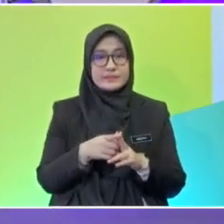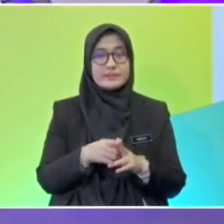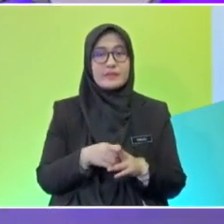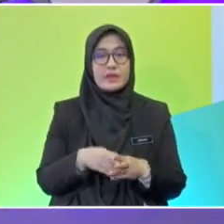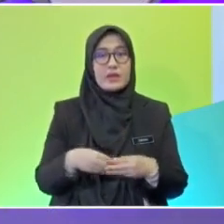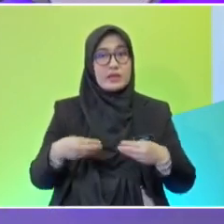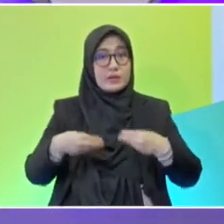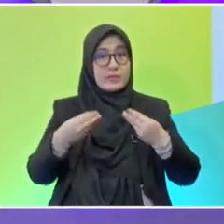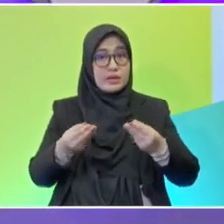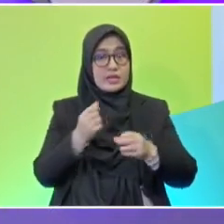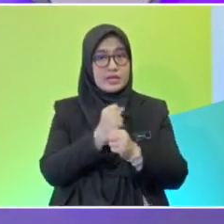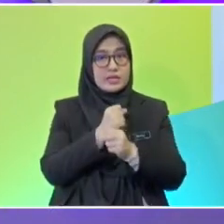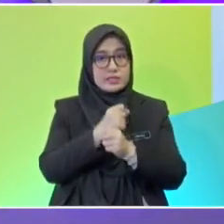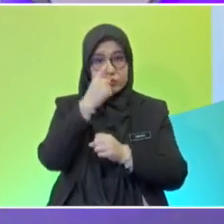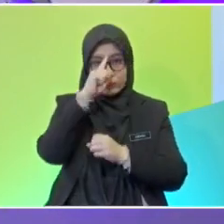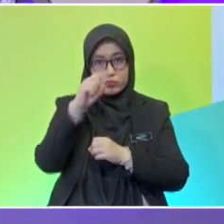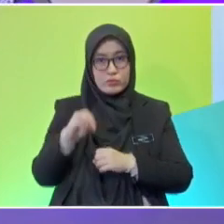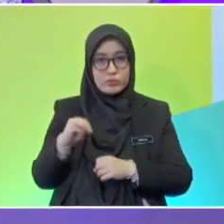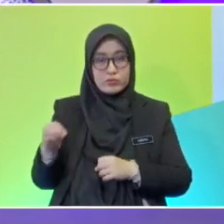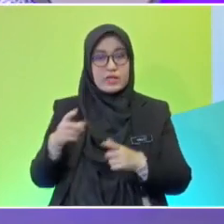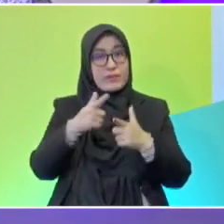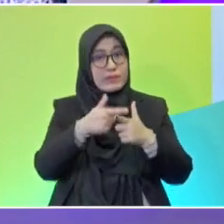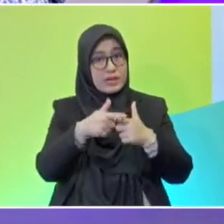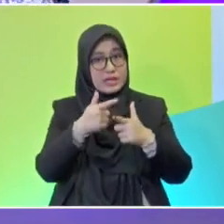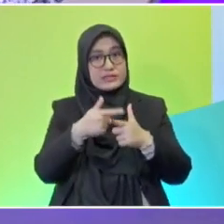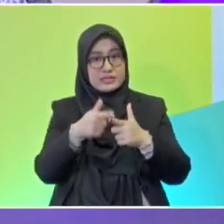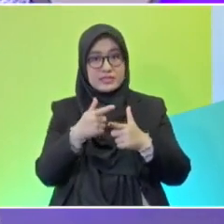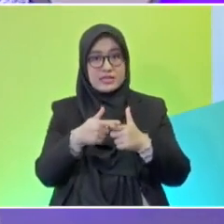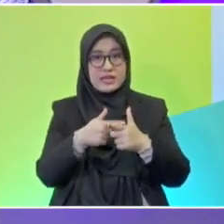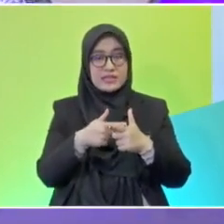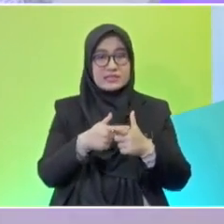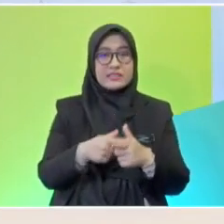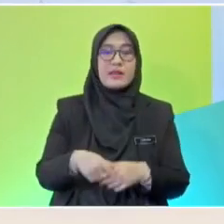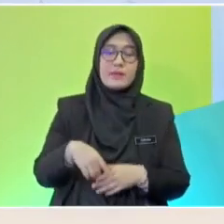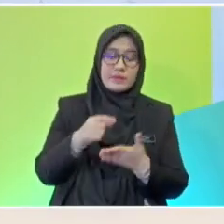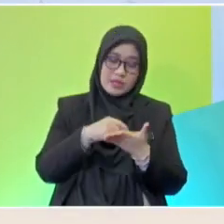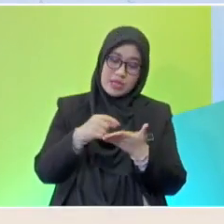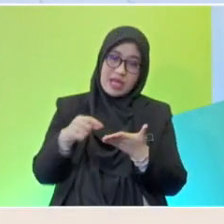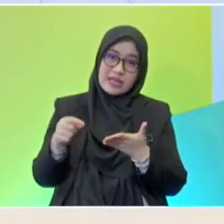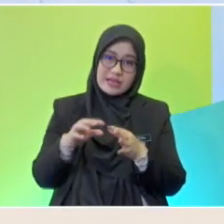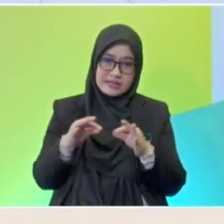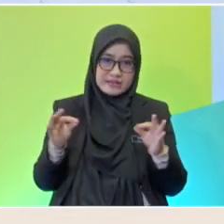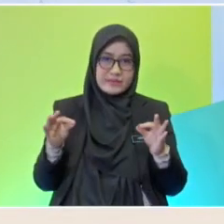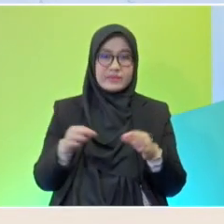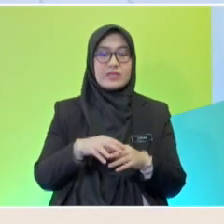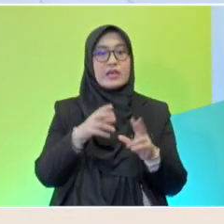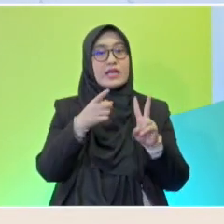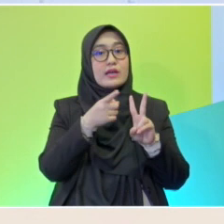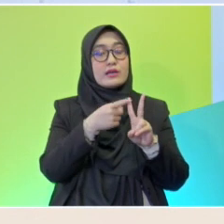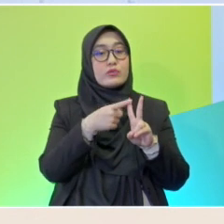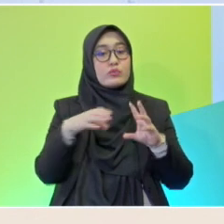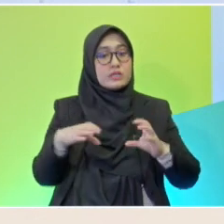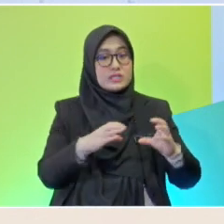their activity. It could be multiple choice, it could be structured questions, any written exercises. It could also